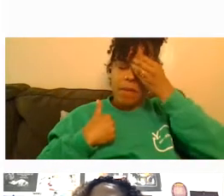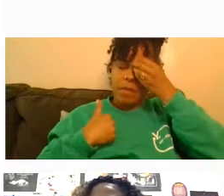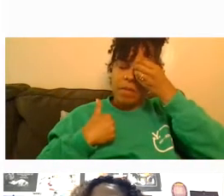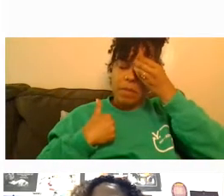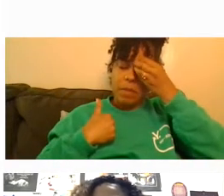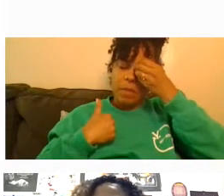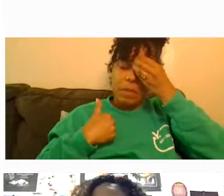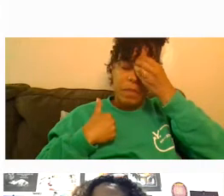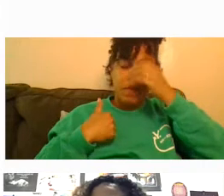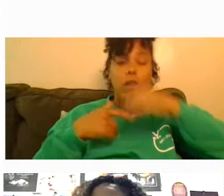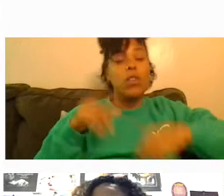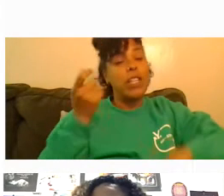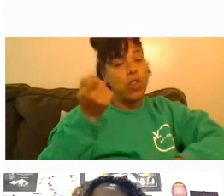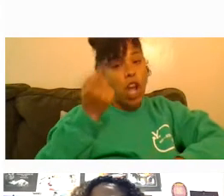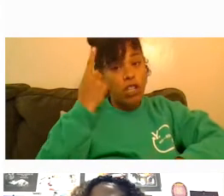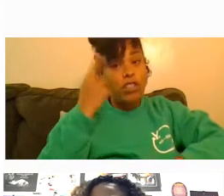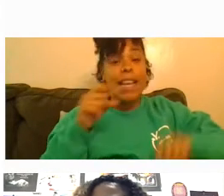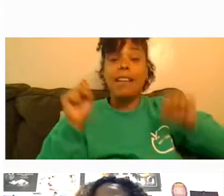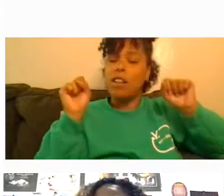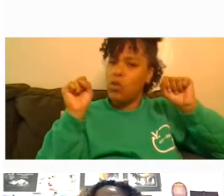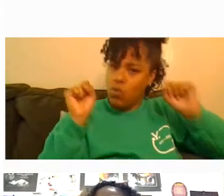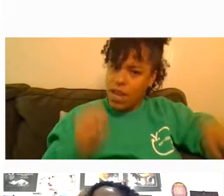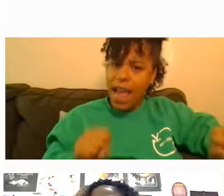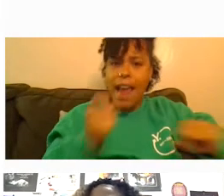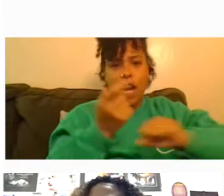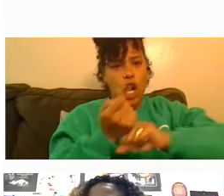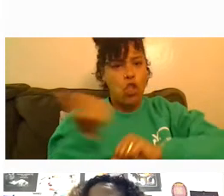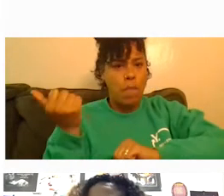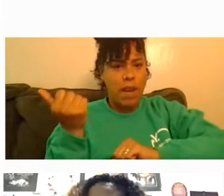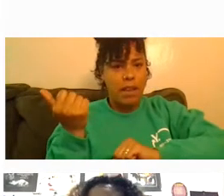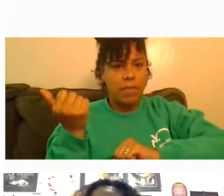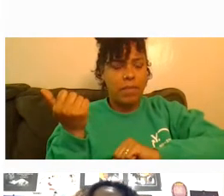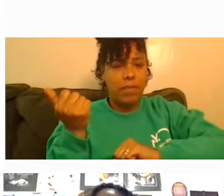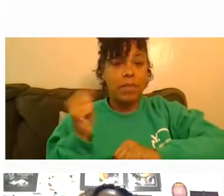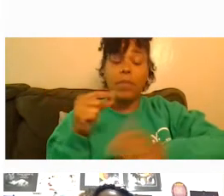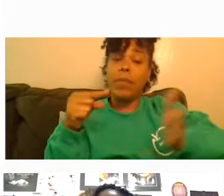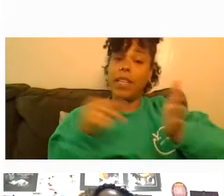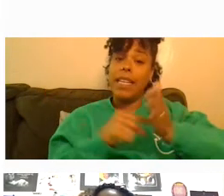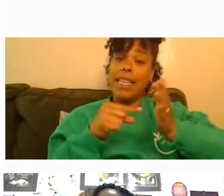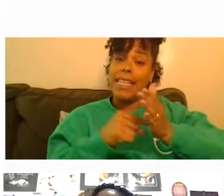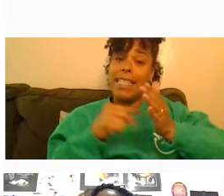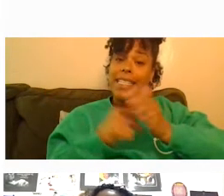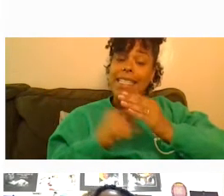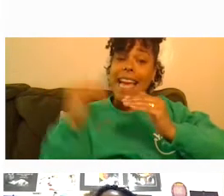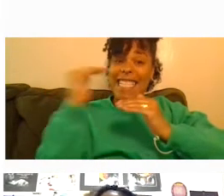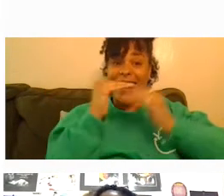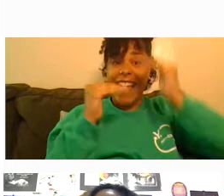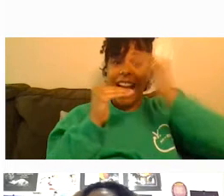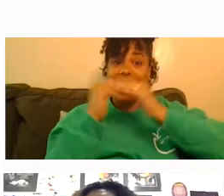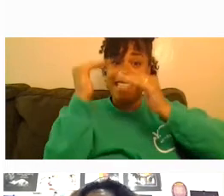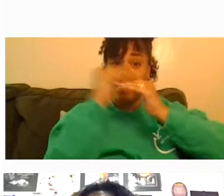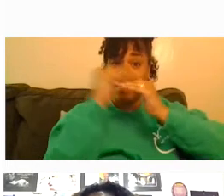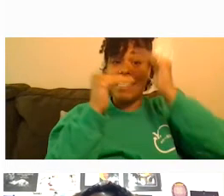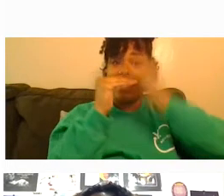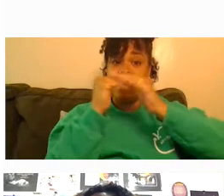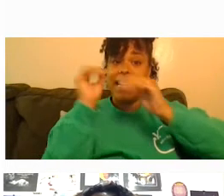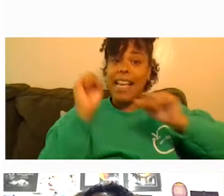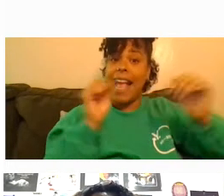can eliminate it. Debt stacking can lead to debt freedom. How many of y'all ever heard of debt